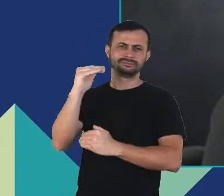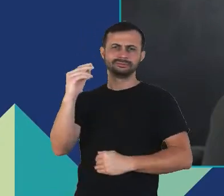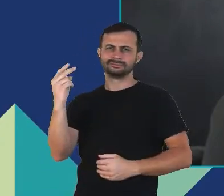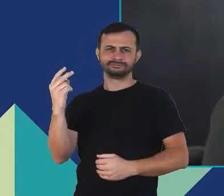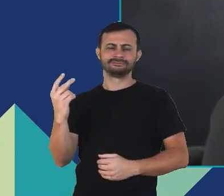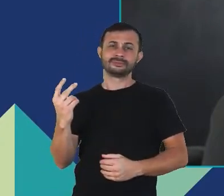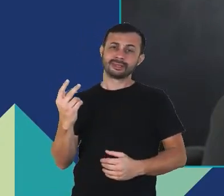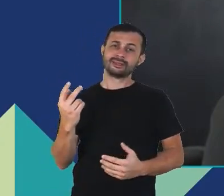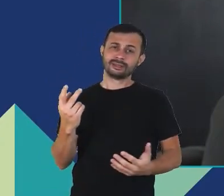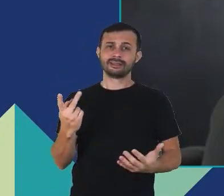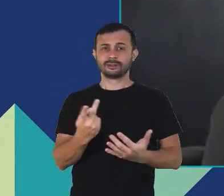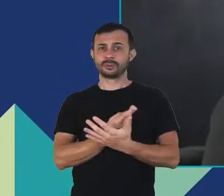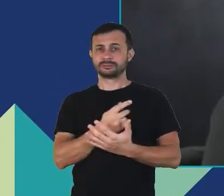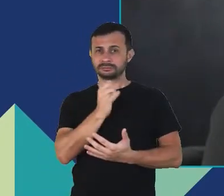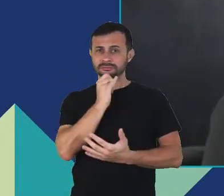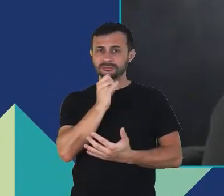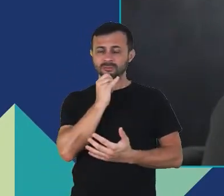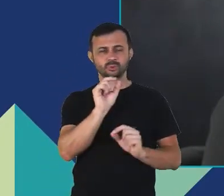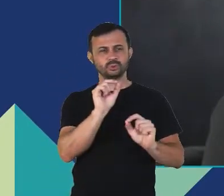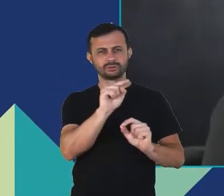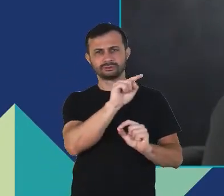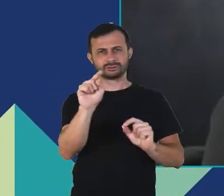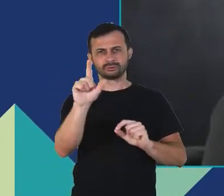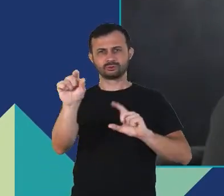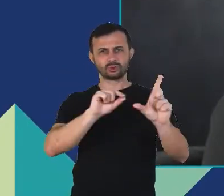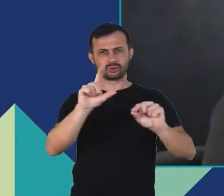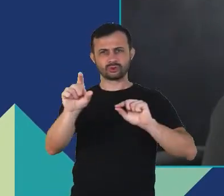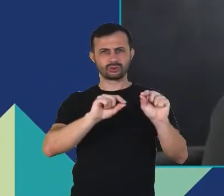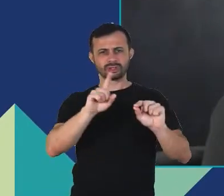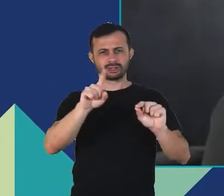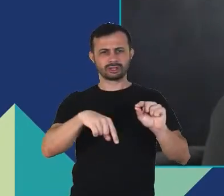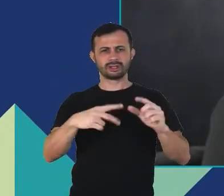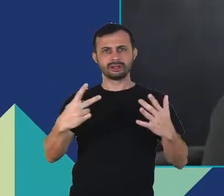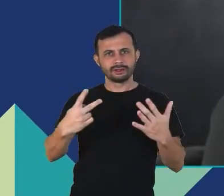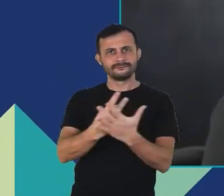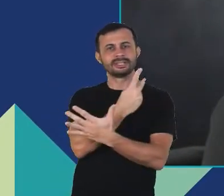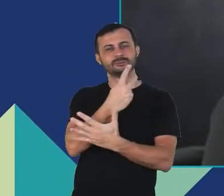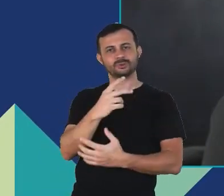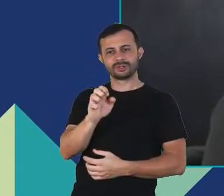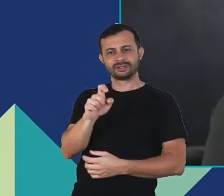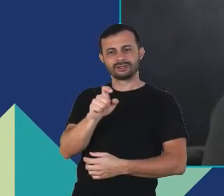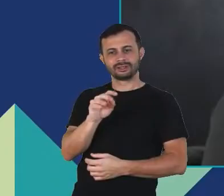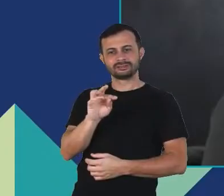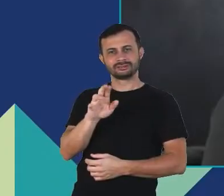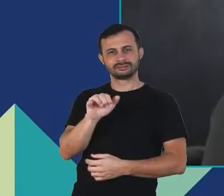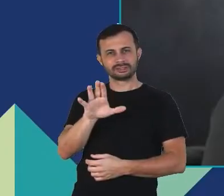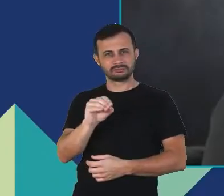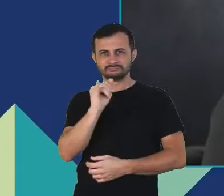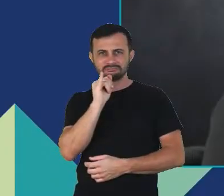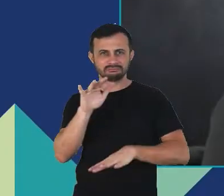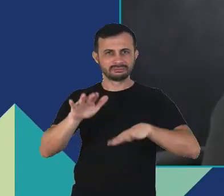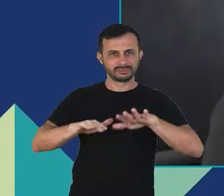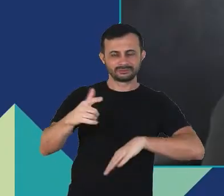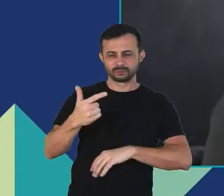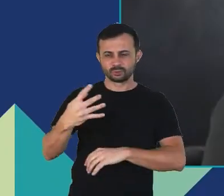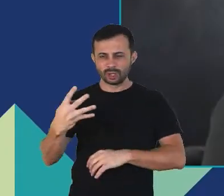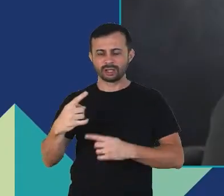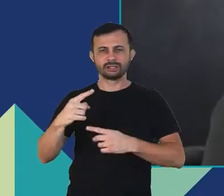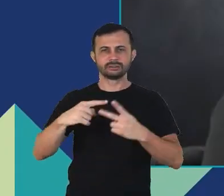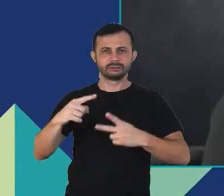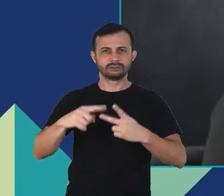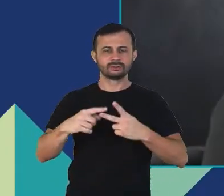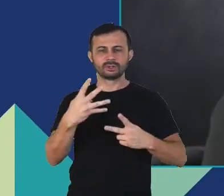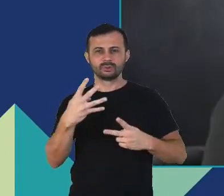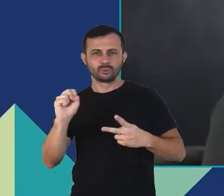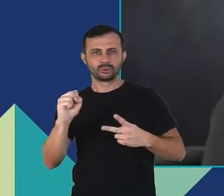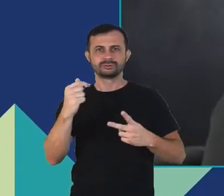choose, the 24-hour, 48-hour, 72-hour PMP, the climate change that I've seen,